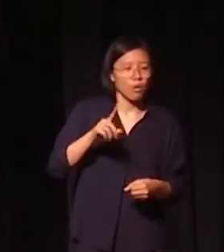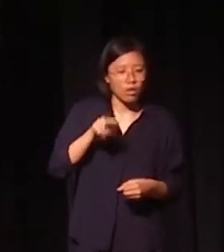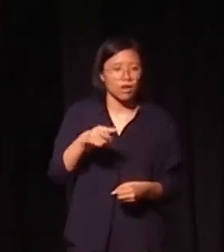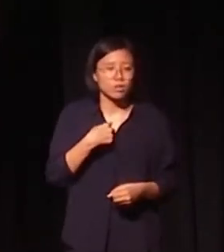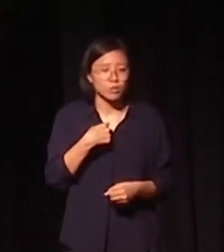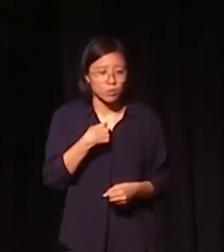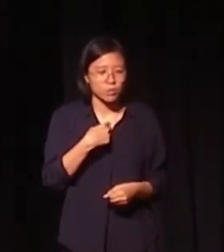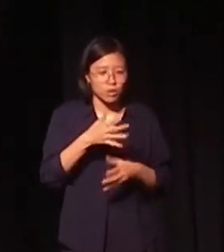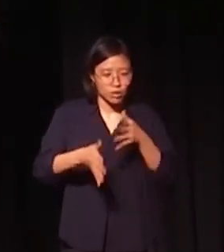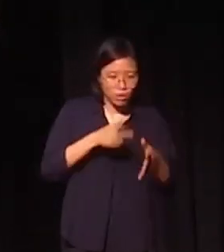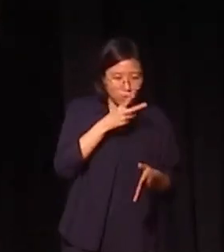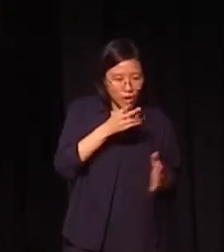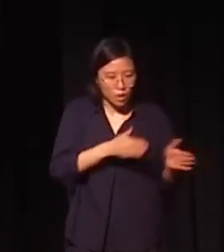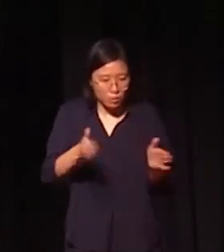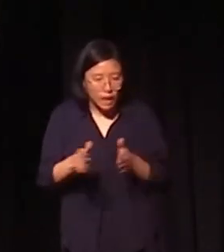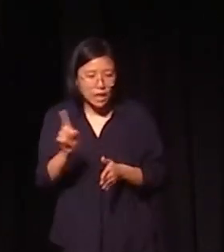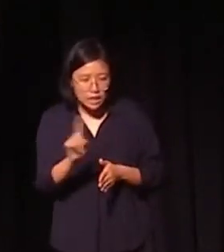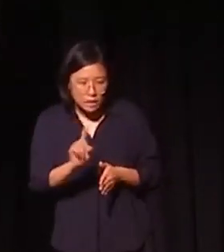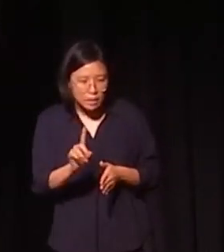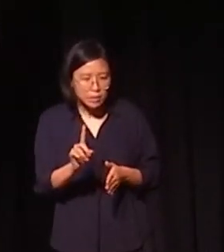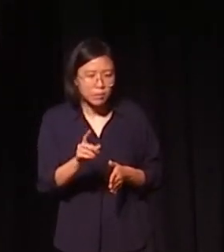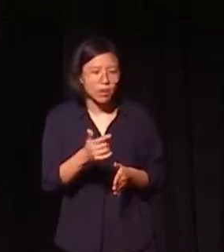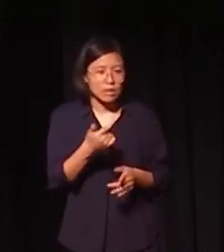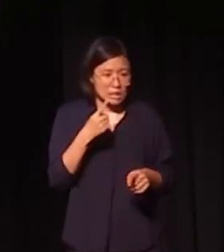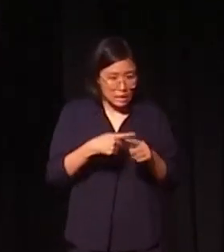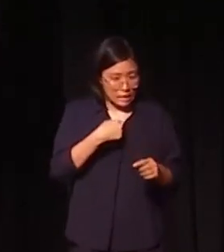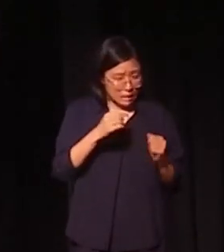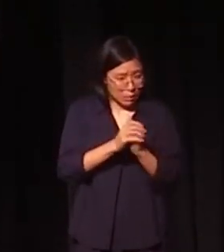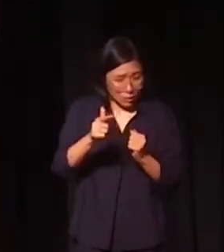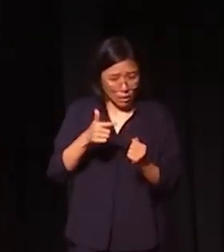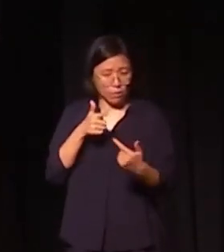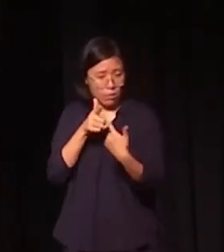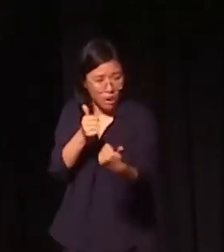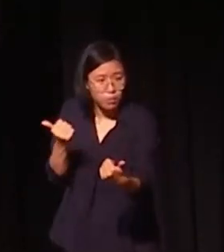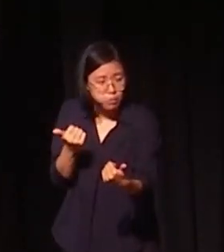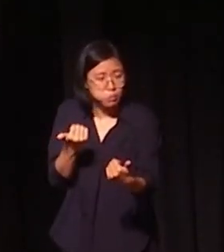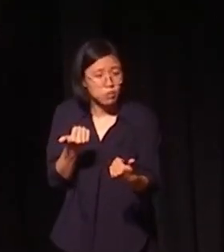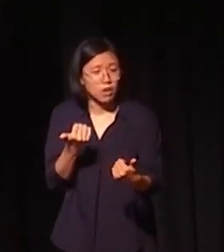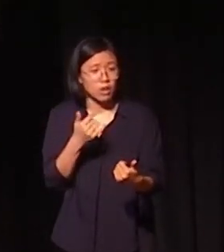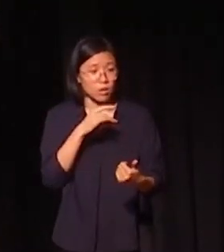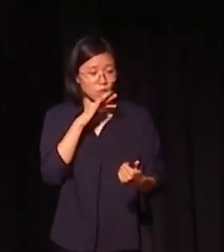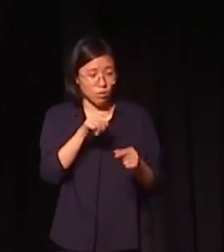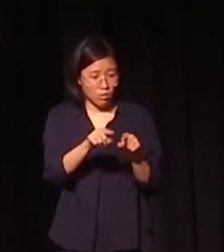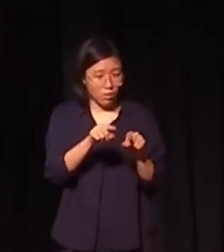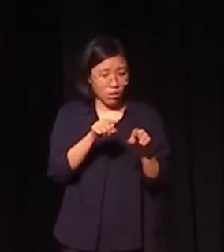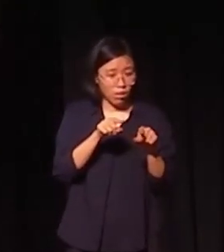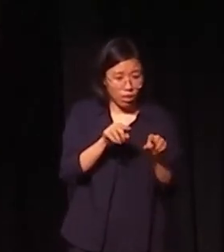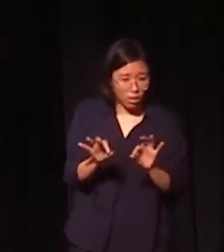time. They couldn't meet the demand, and so lots of trials were getting delayed if there was a deaf person on